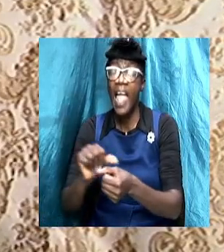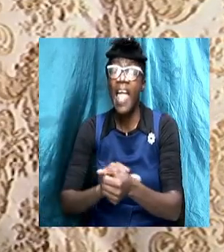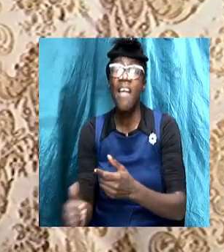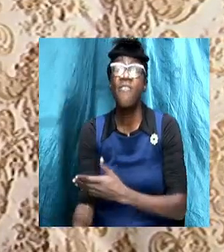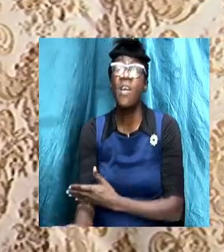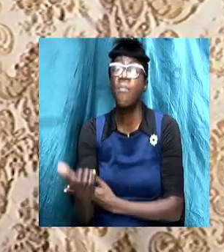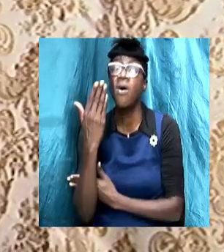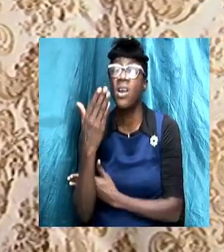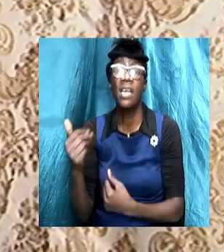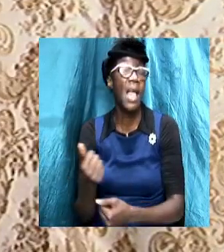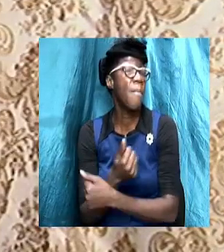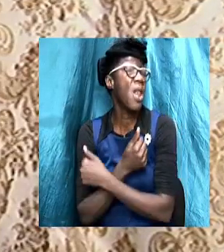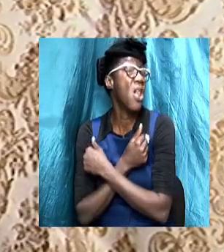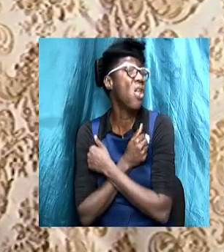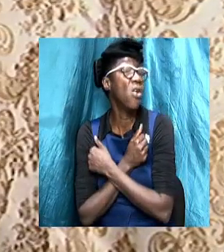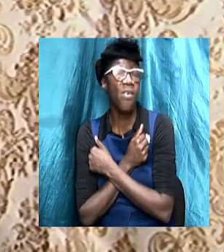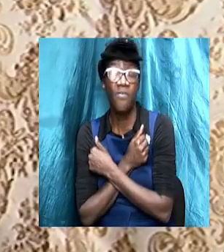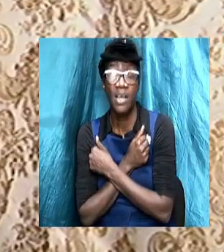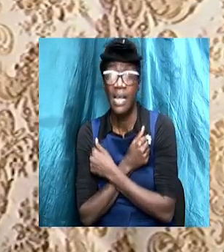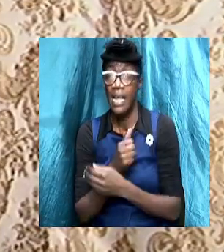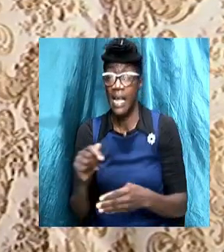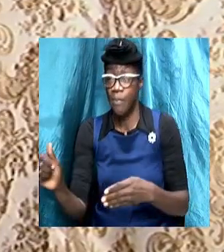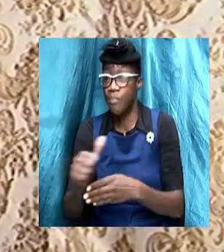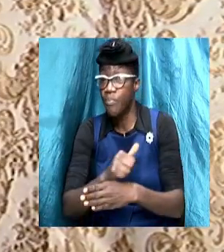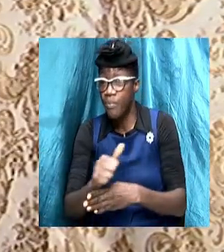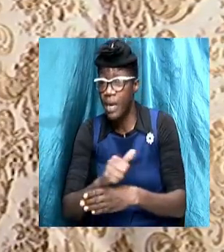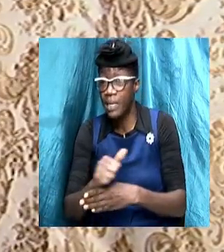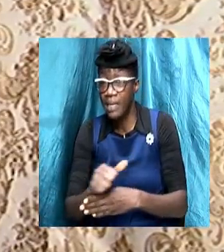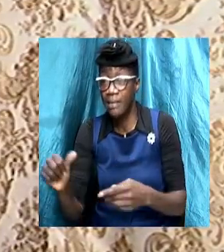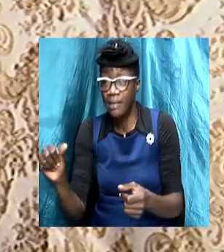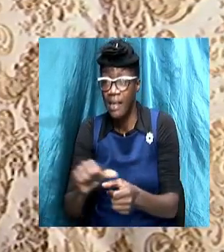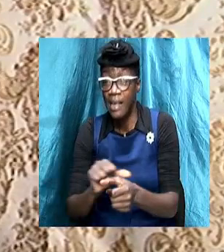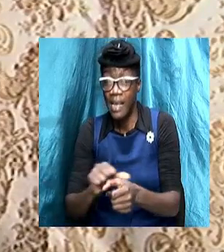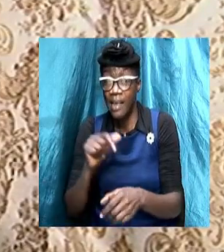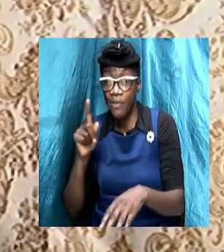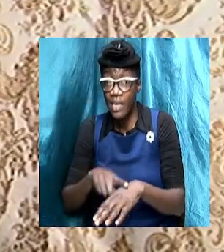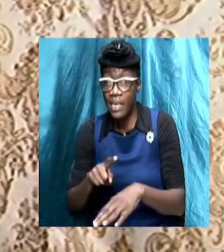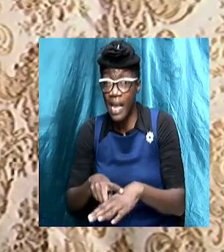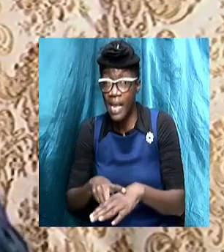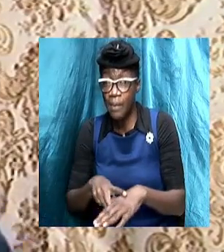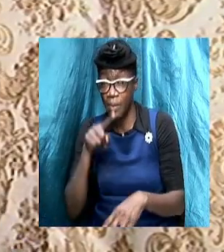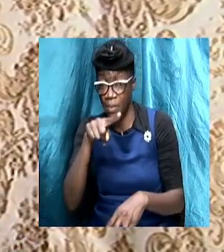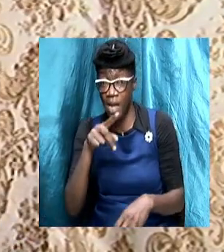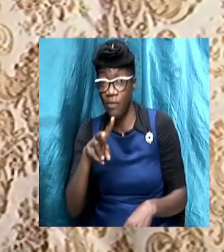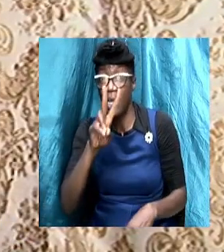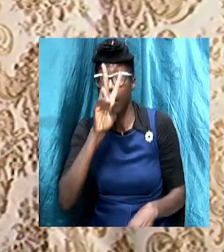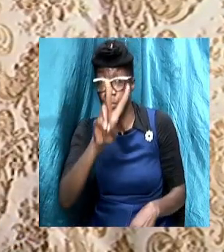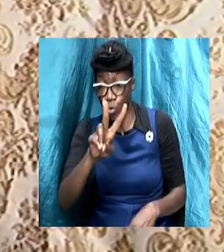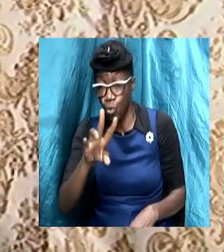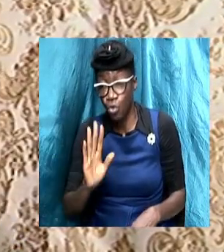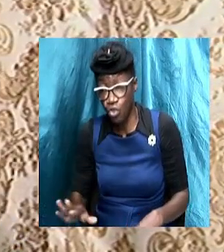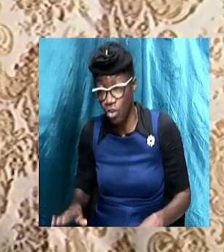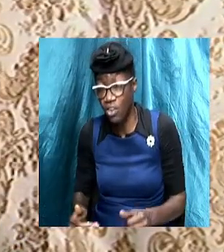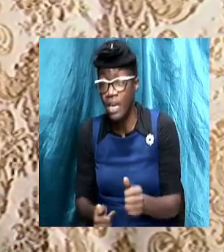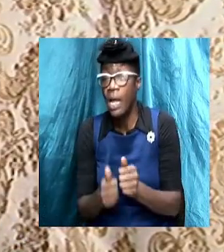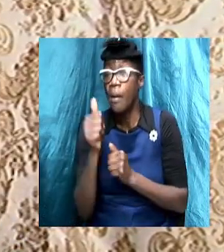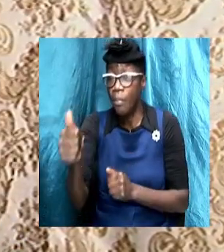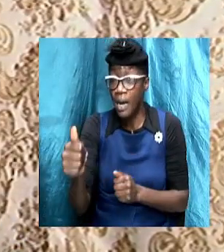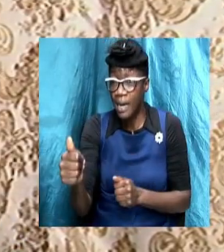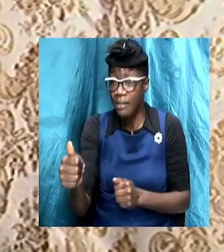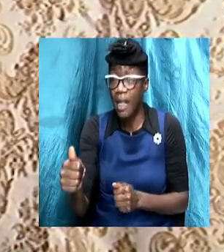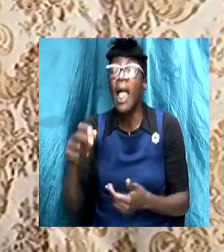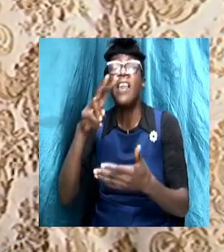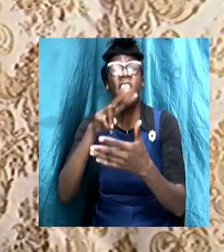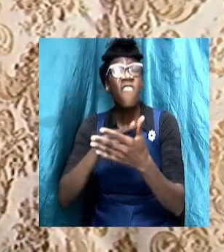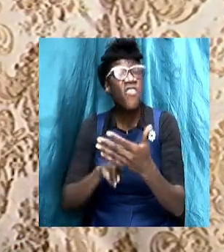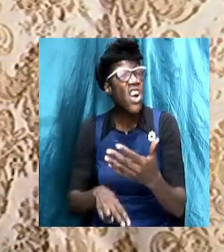way. And I've taken on the practice that every time we have Kristen and Kylie, I actually pass on, amen, these particular